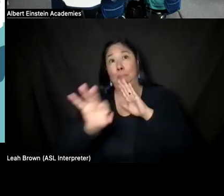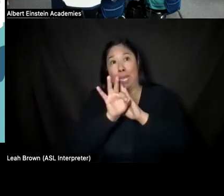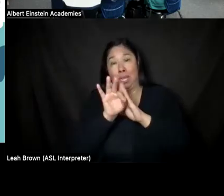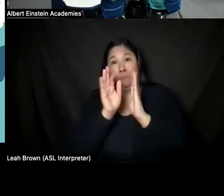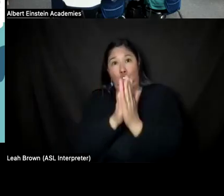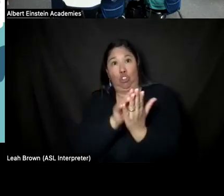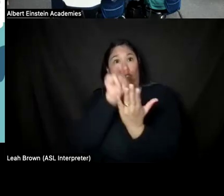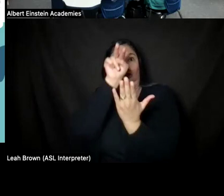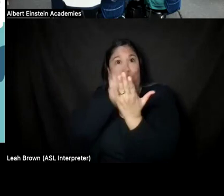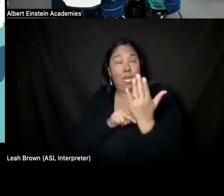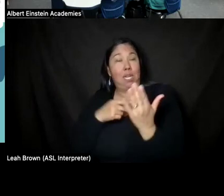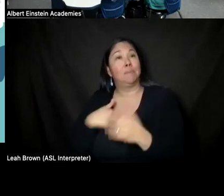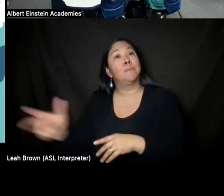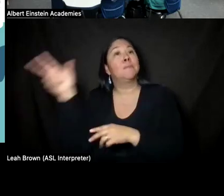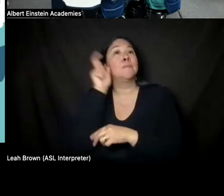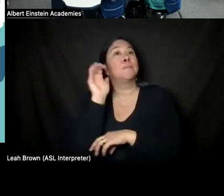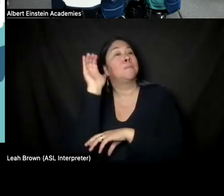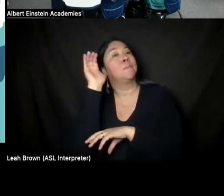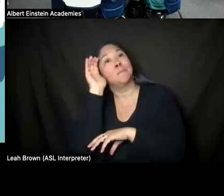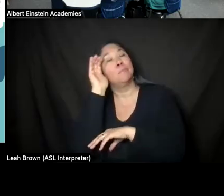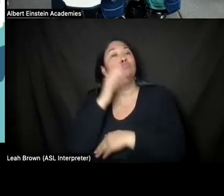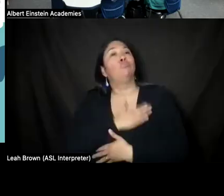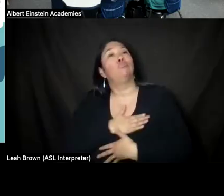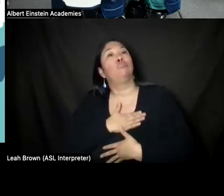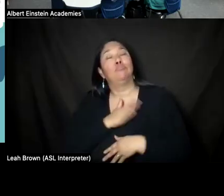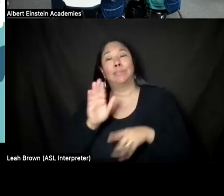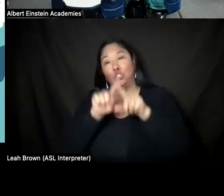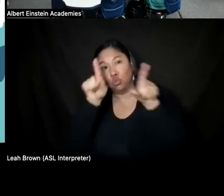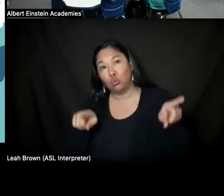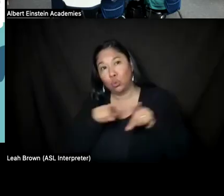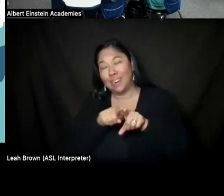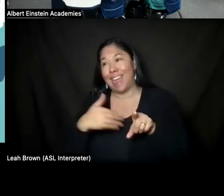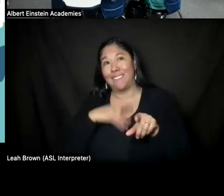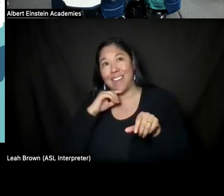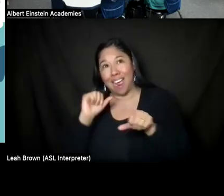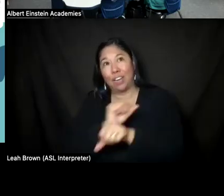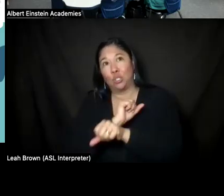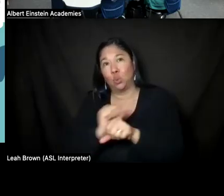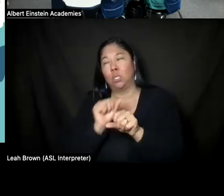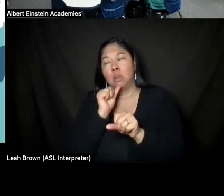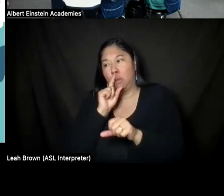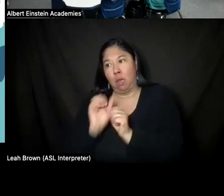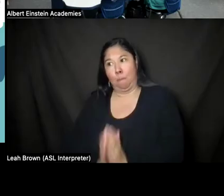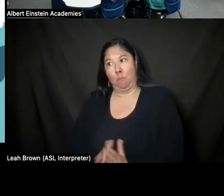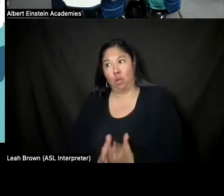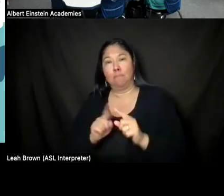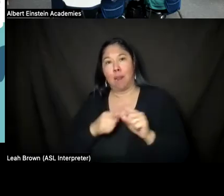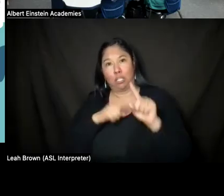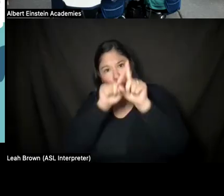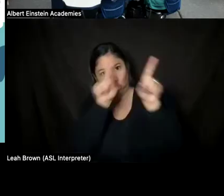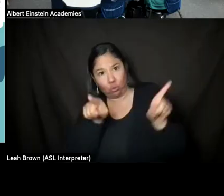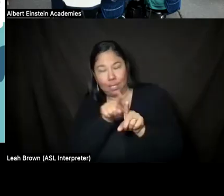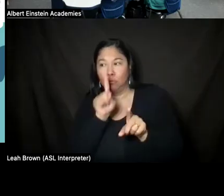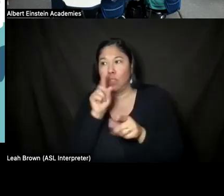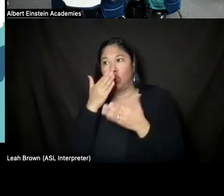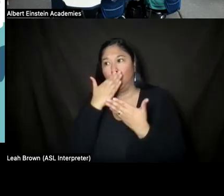book that just opens. So it's on a screen, it's not an actual physical book, but it's a really helpful resource. And